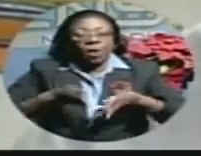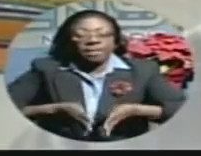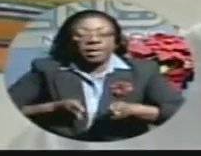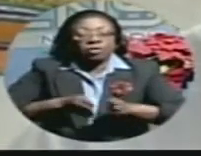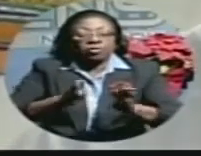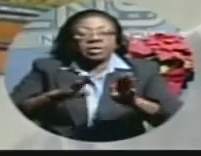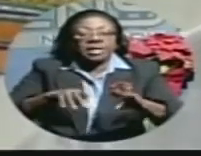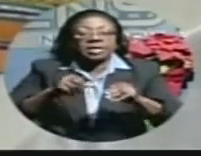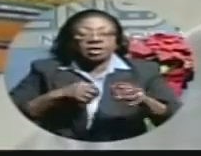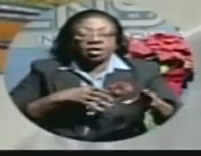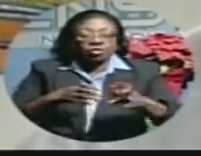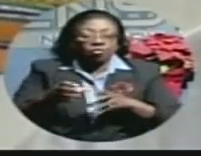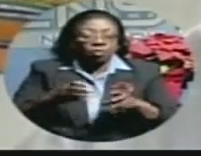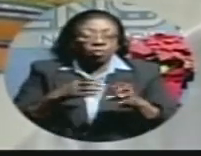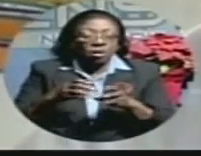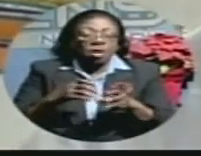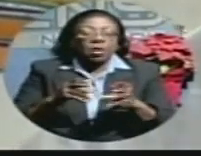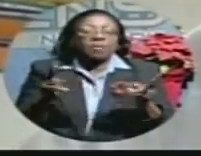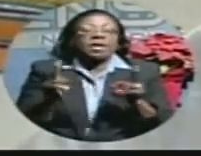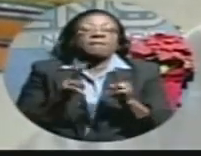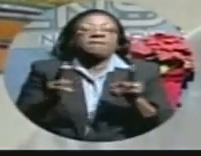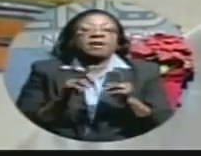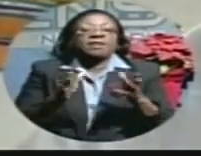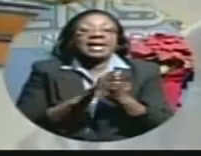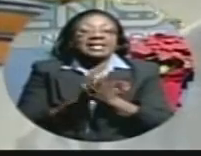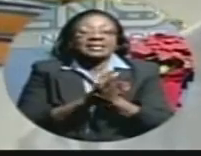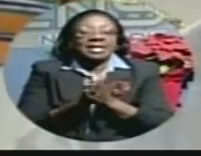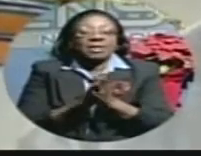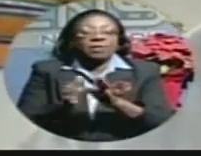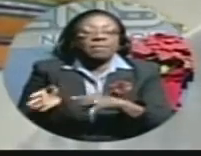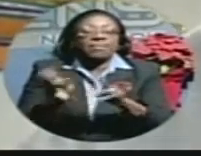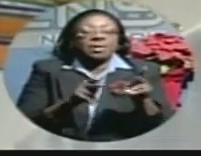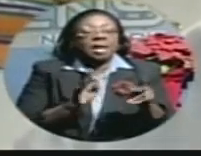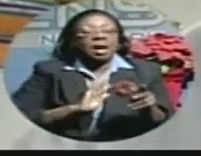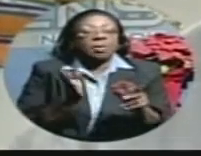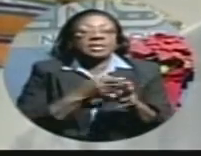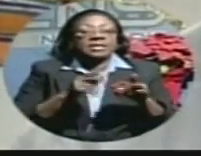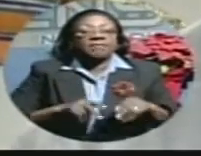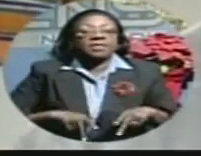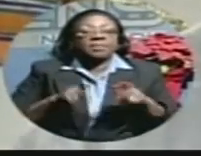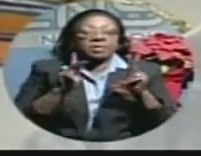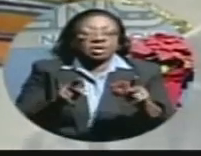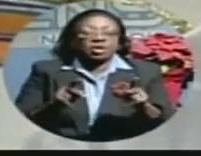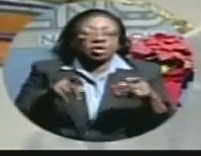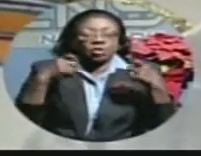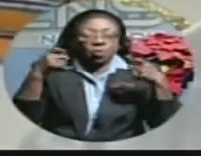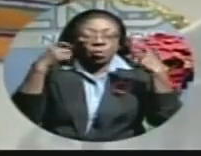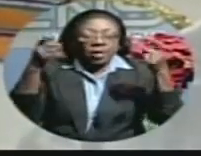control. We're very excited. We think we've put ourselves in a position to win both parades.